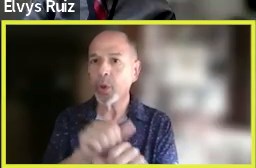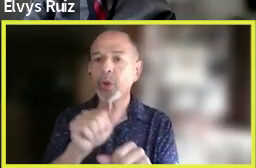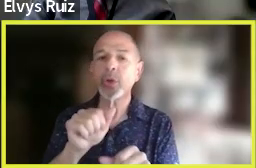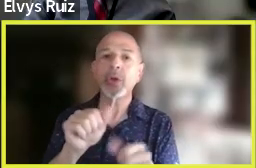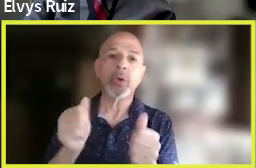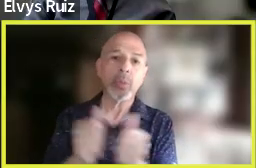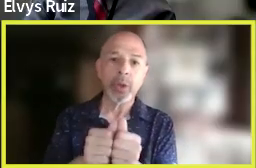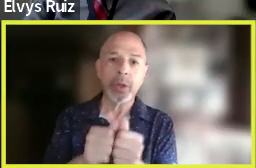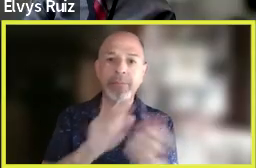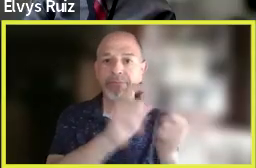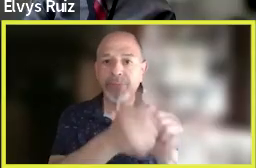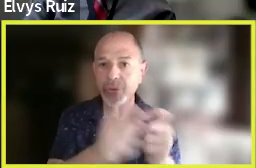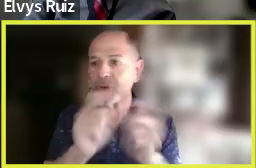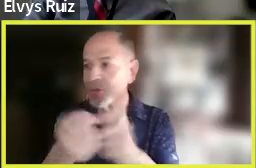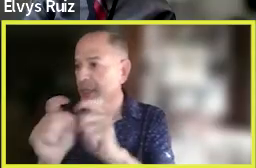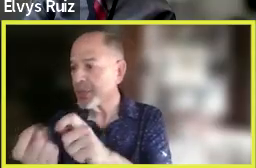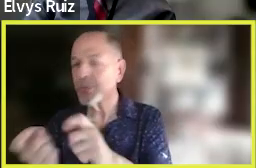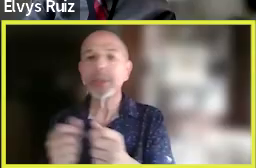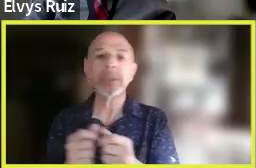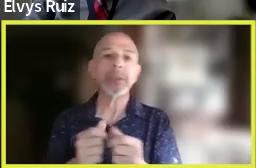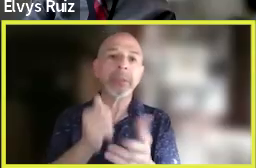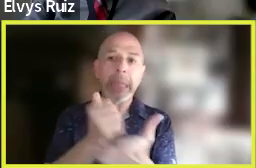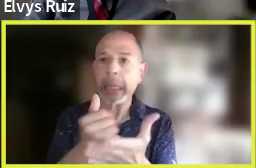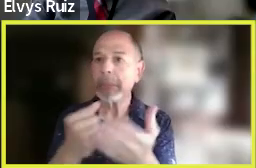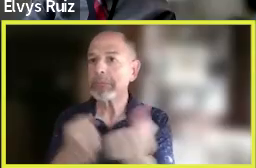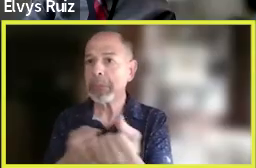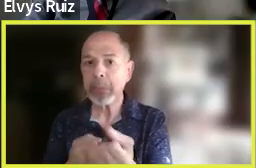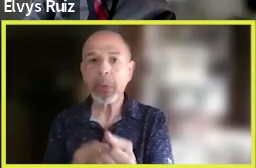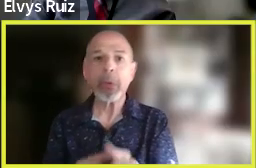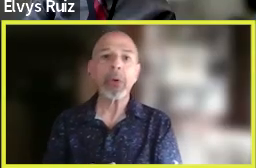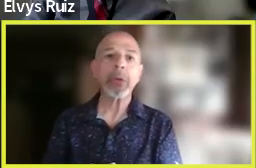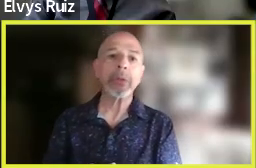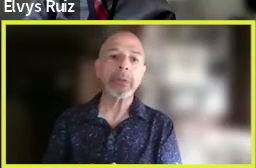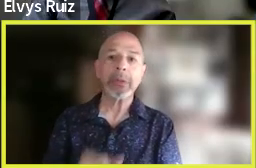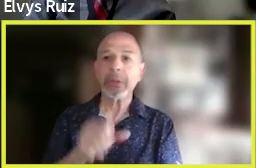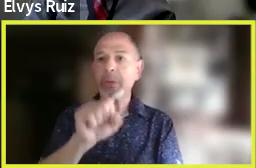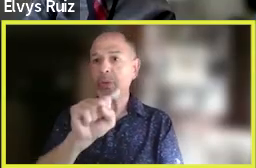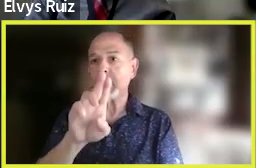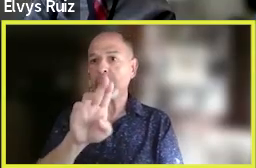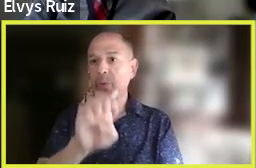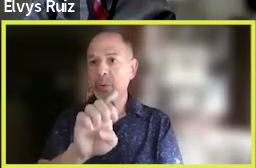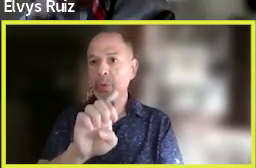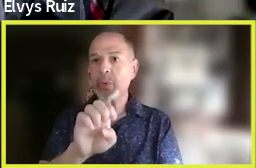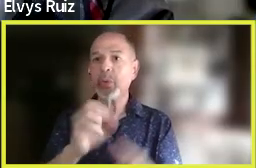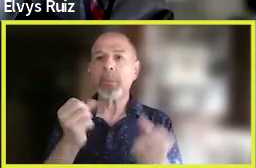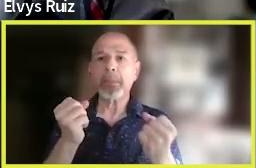has been amazing. Like, we never had that position before, what Sue has done with that and the connection she's made,